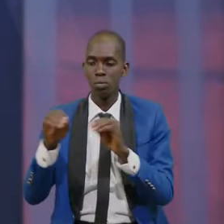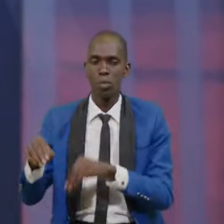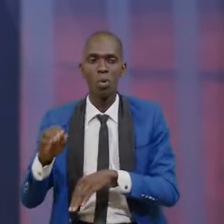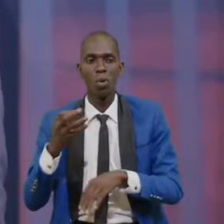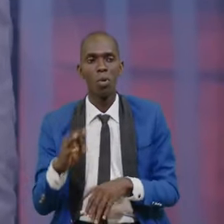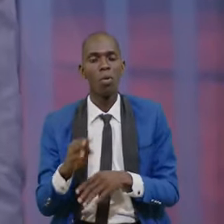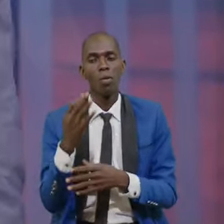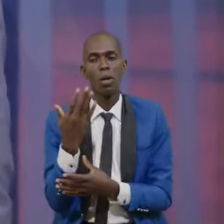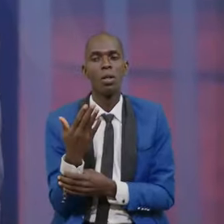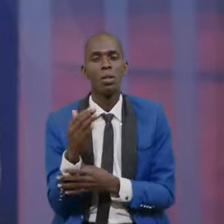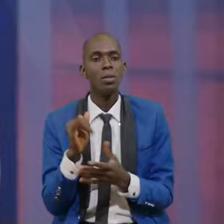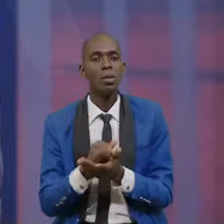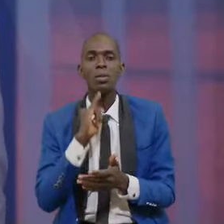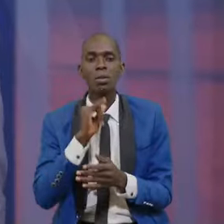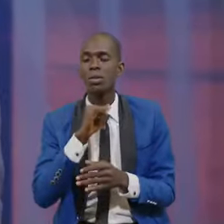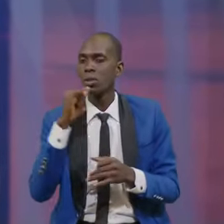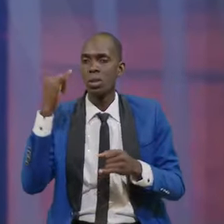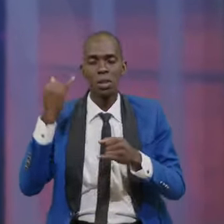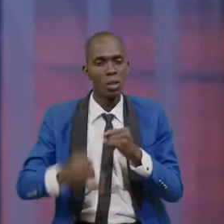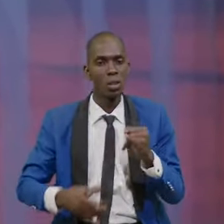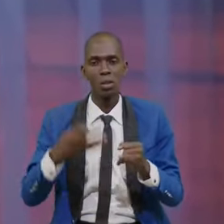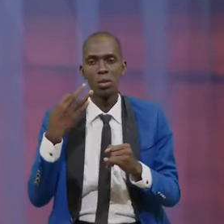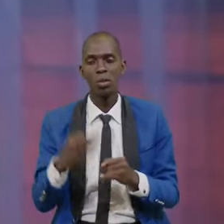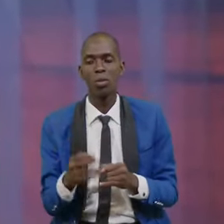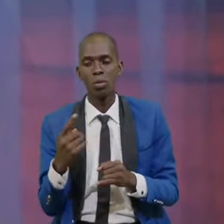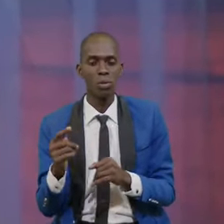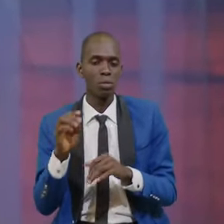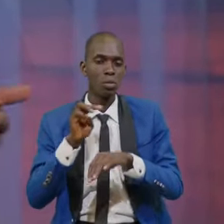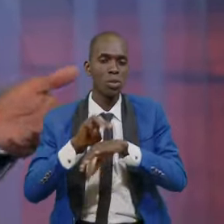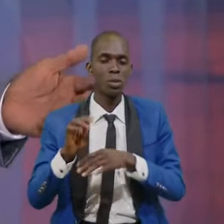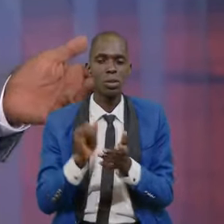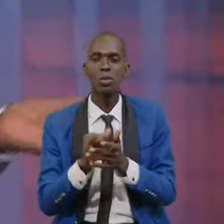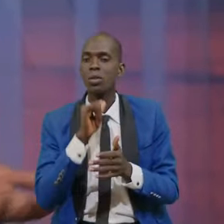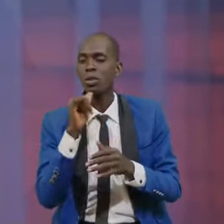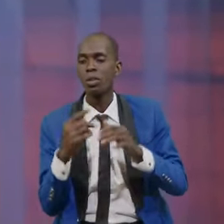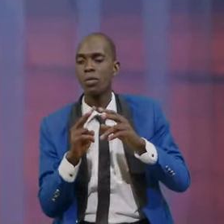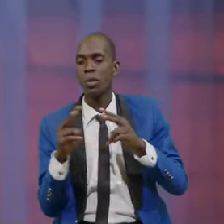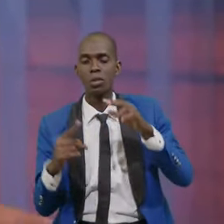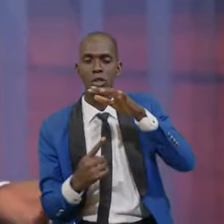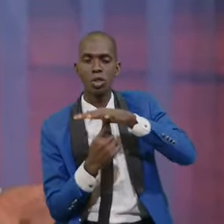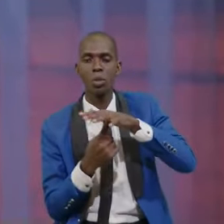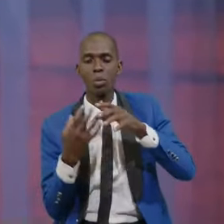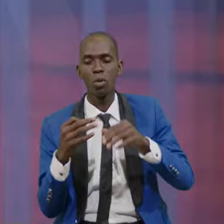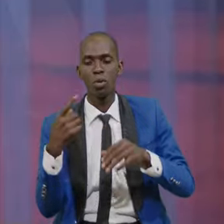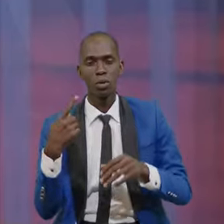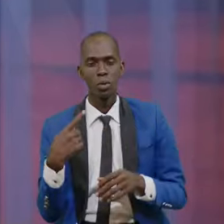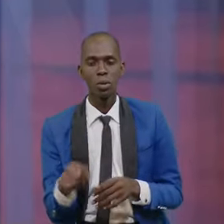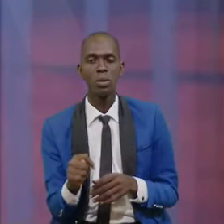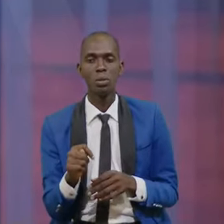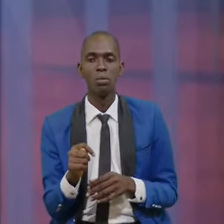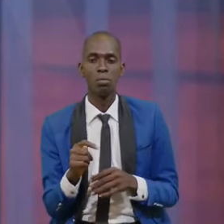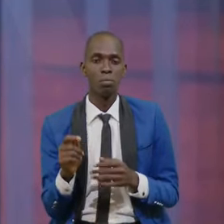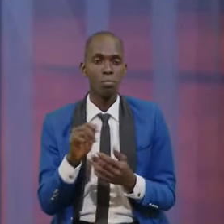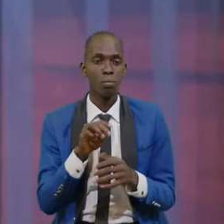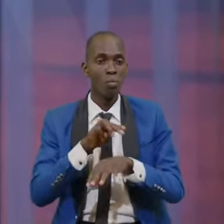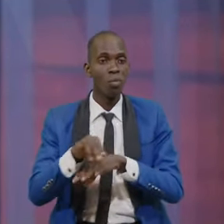the climax of ministry. That's not the peak of ministry. It's the regular foundation of